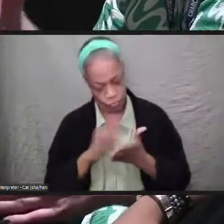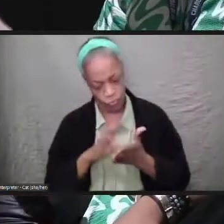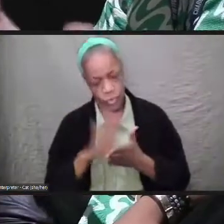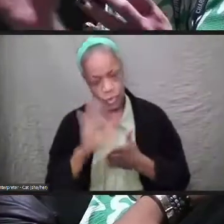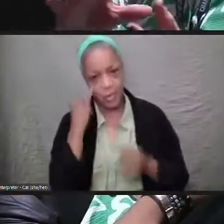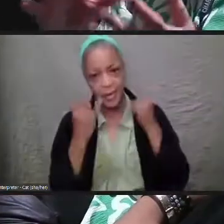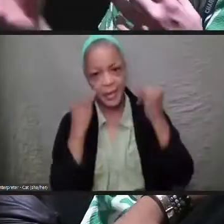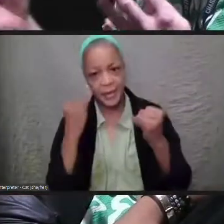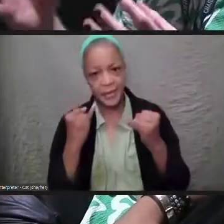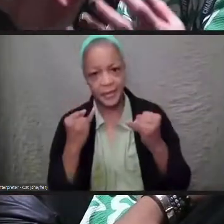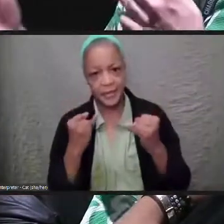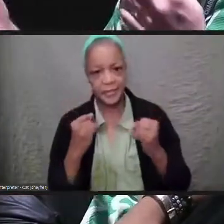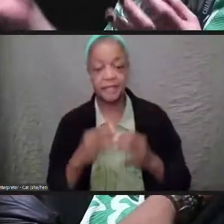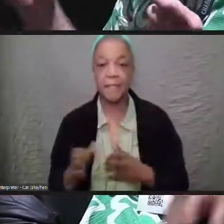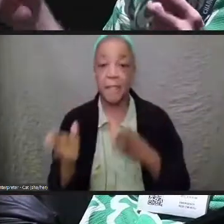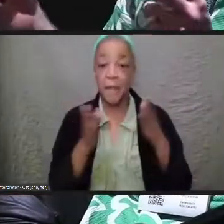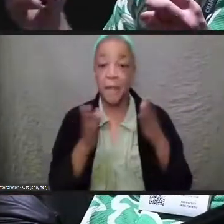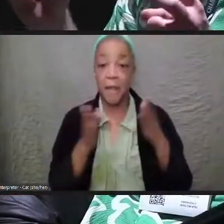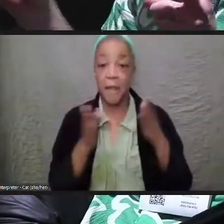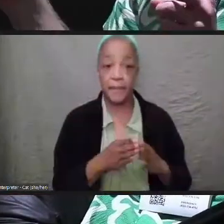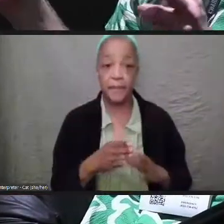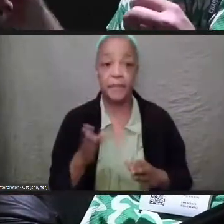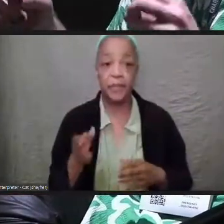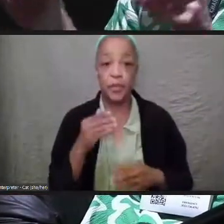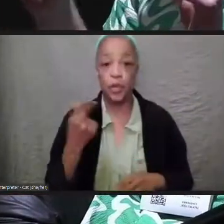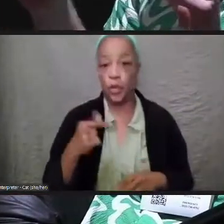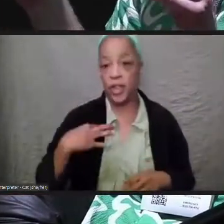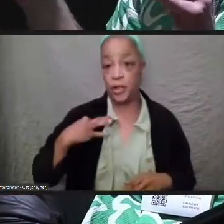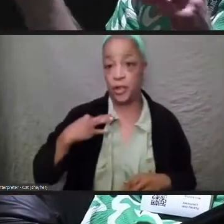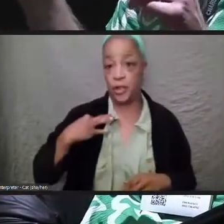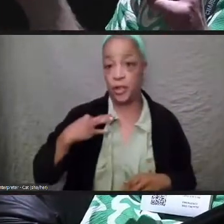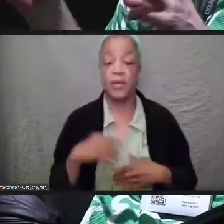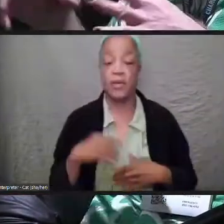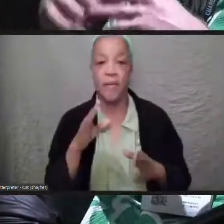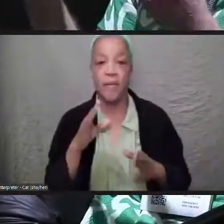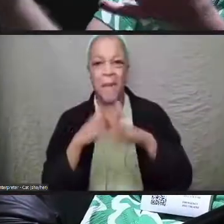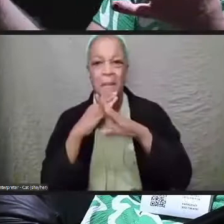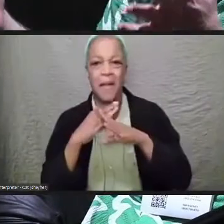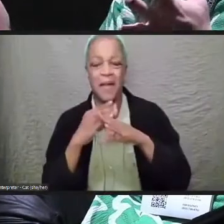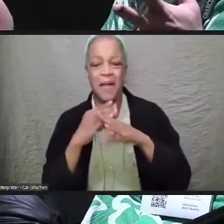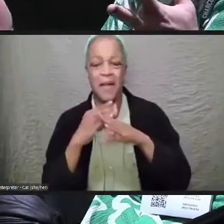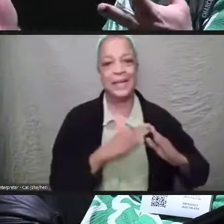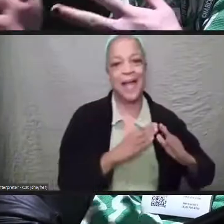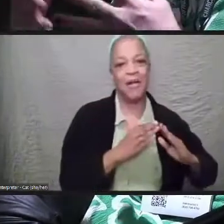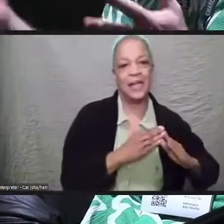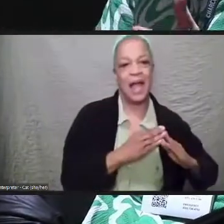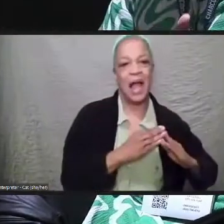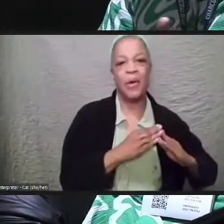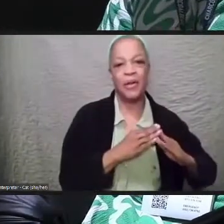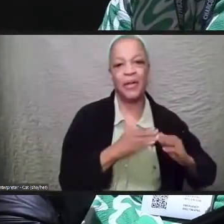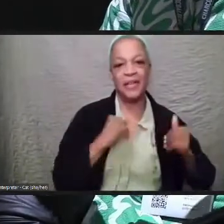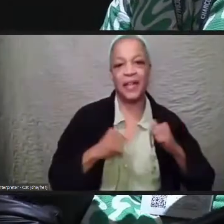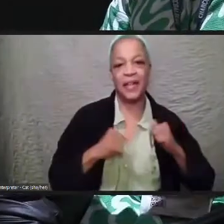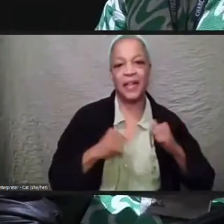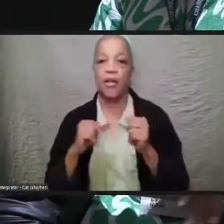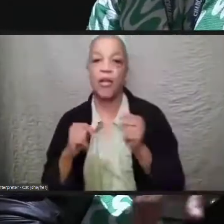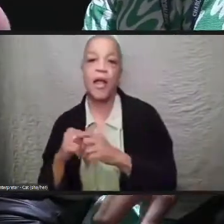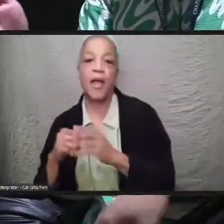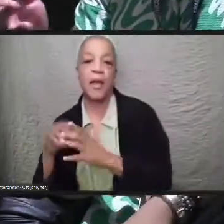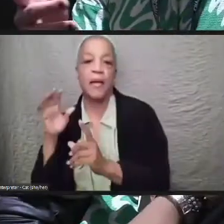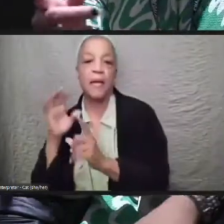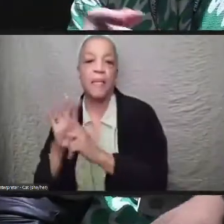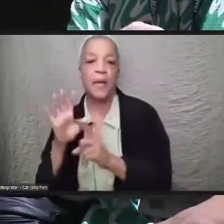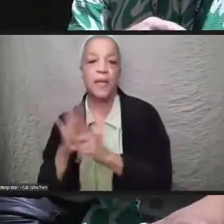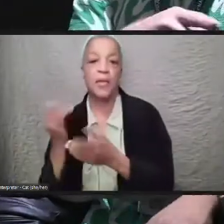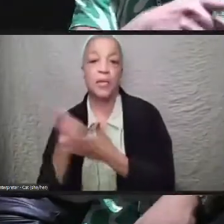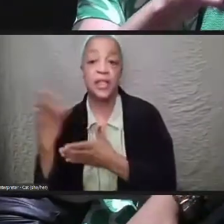know, talking a little bit about the barrier between like the perception of like downtown and commercial stages and you still are